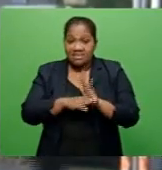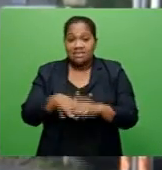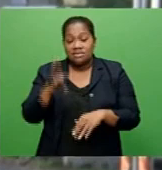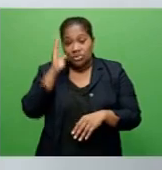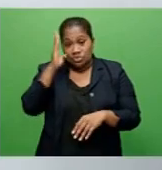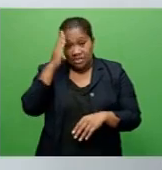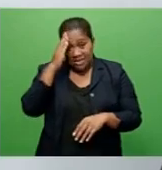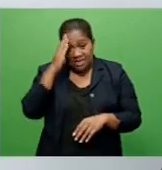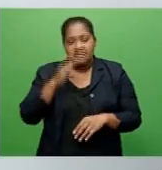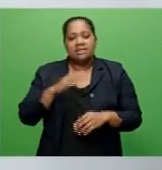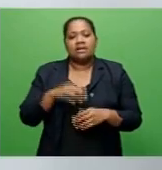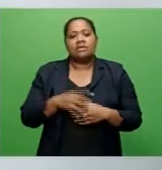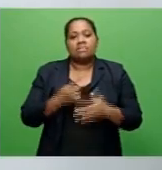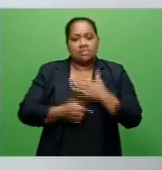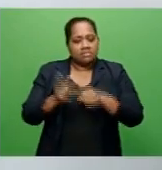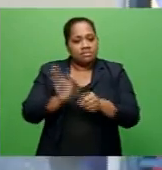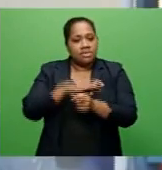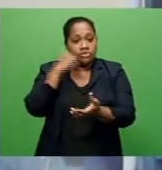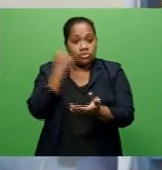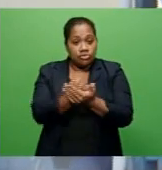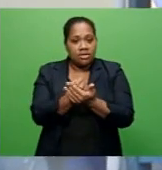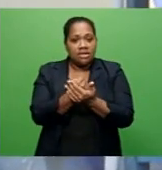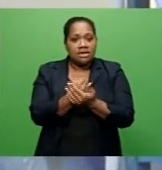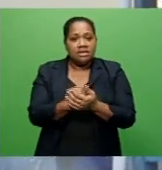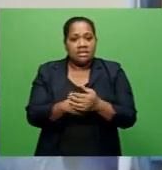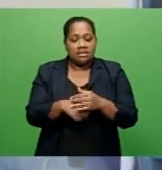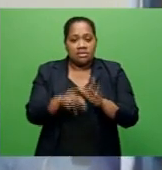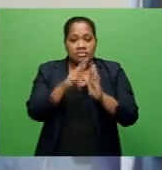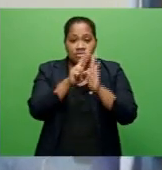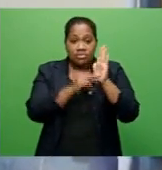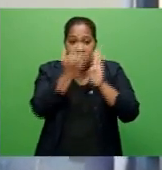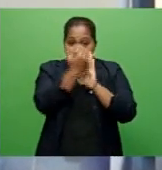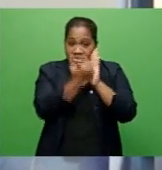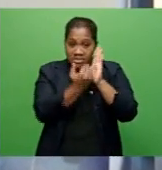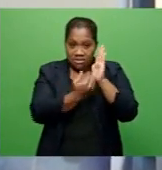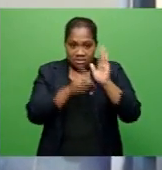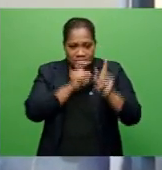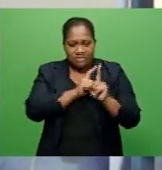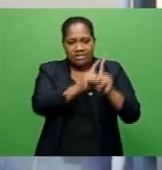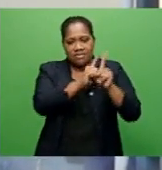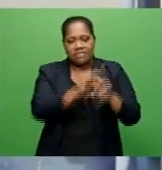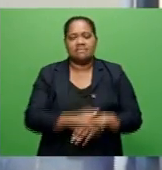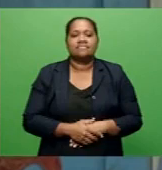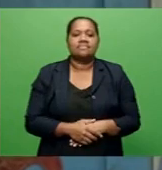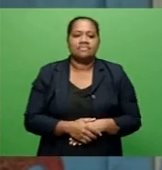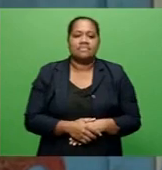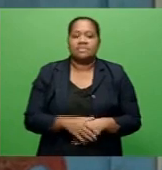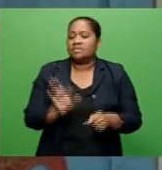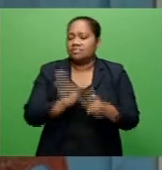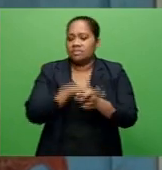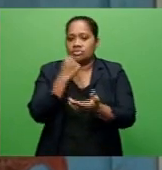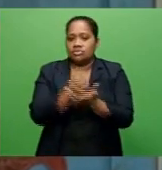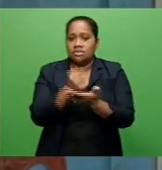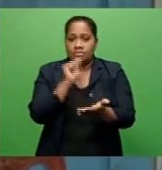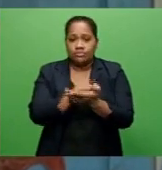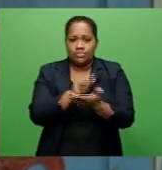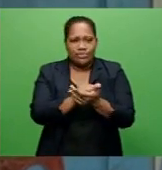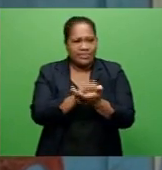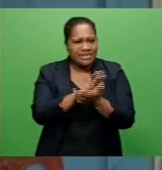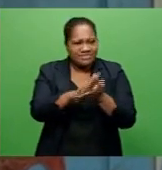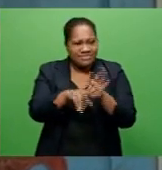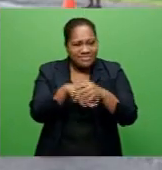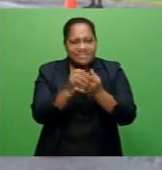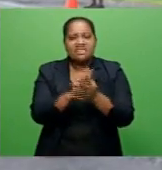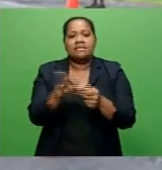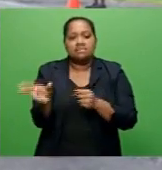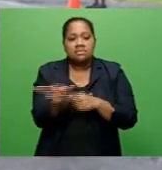these measures are put in place. The Health Minister says it is critical to ensure proper sanitations are done in schools affected by